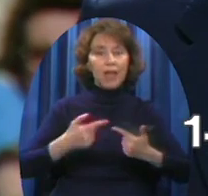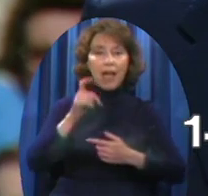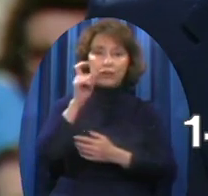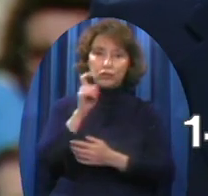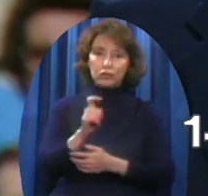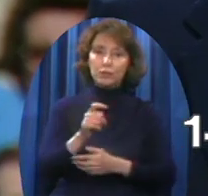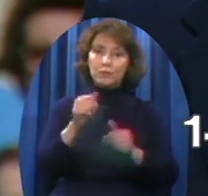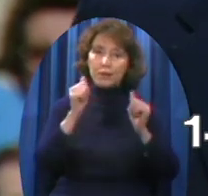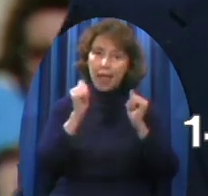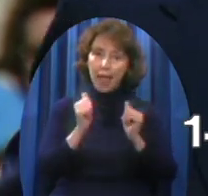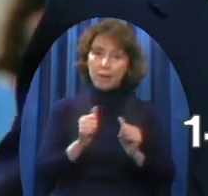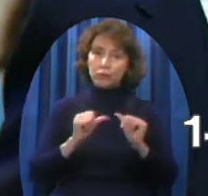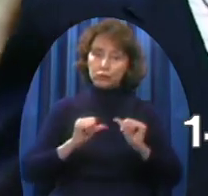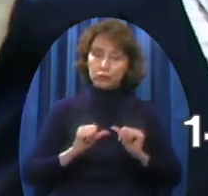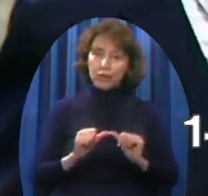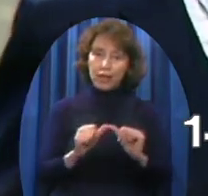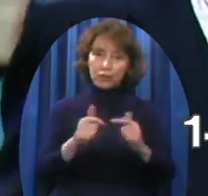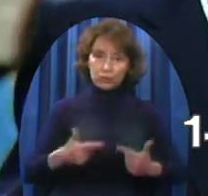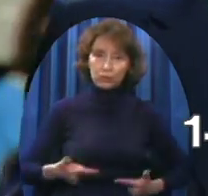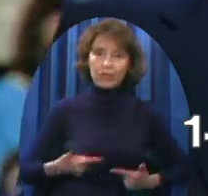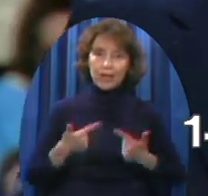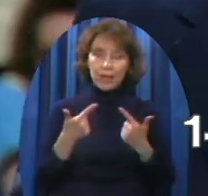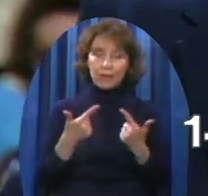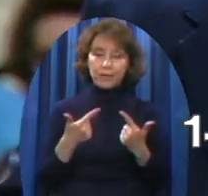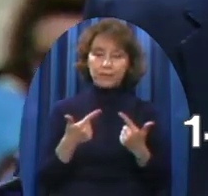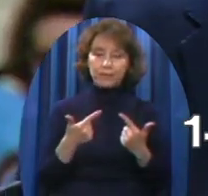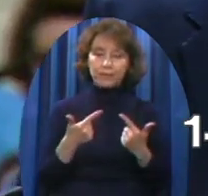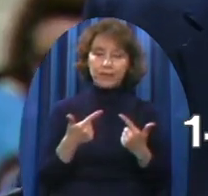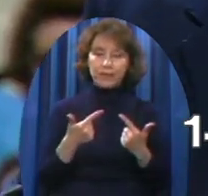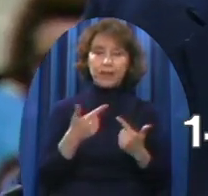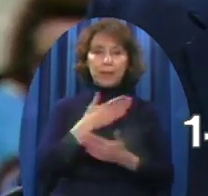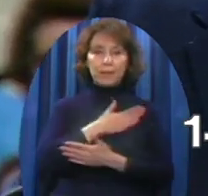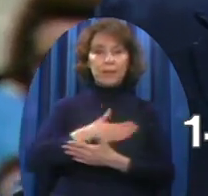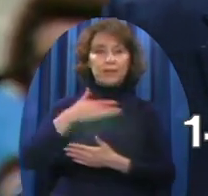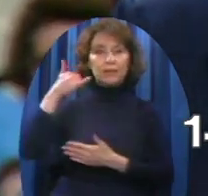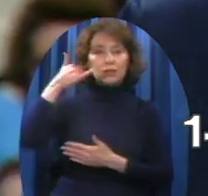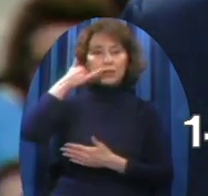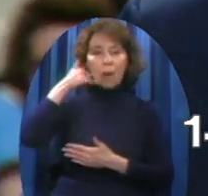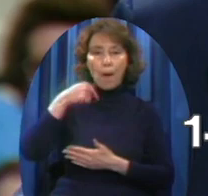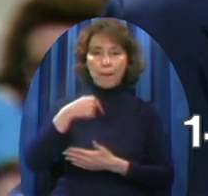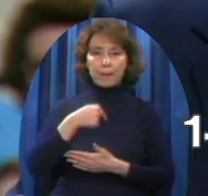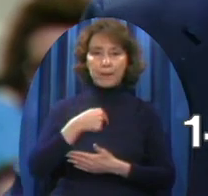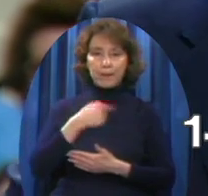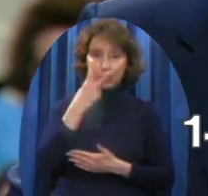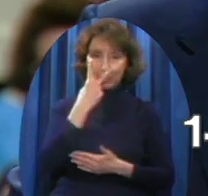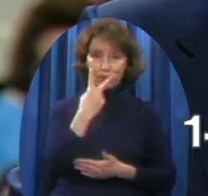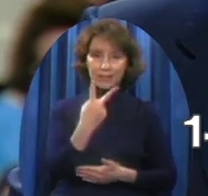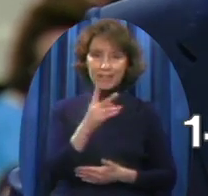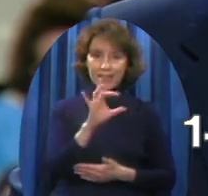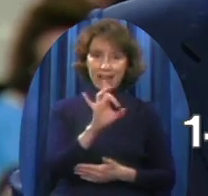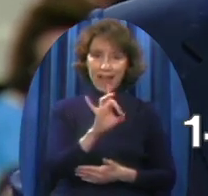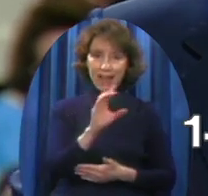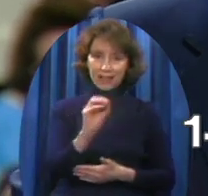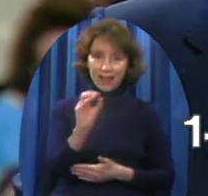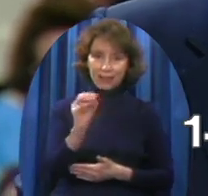survive. I'd like to ask you to call me. That's a toll-free number on the screen,